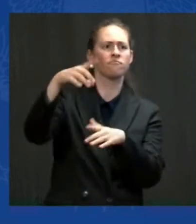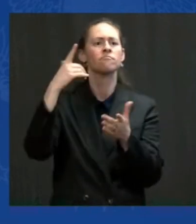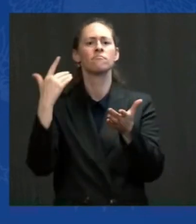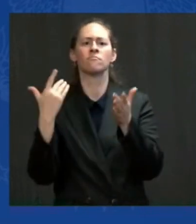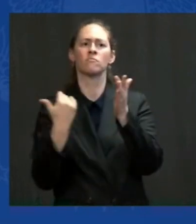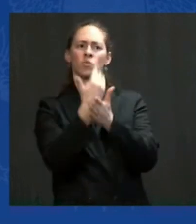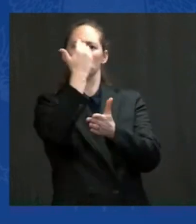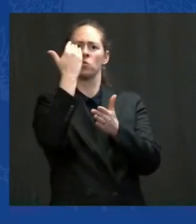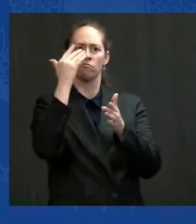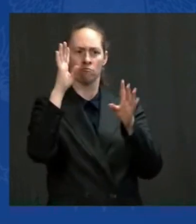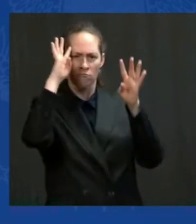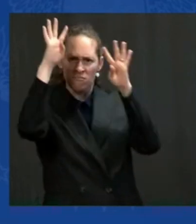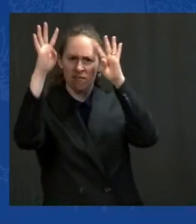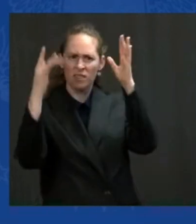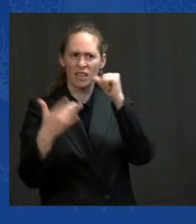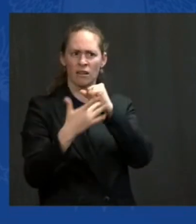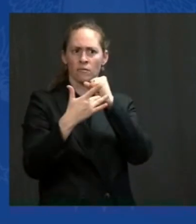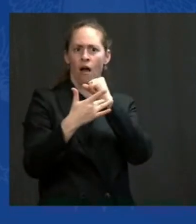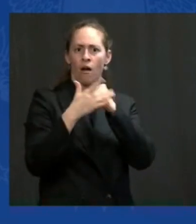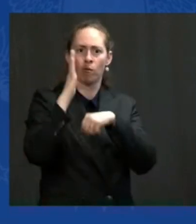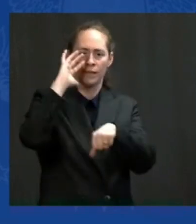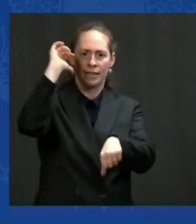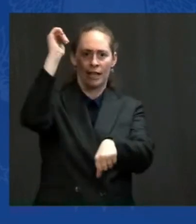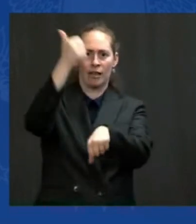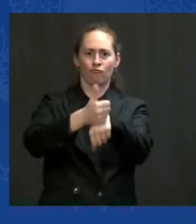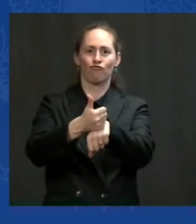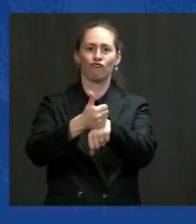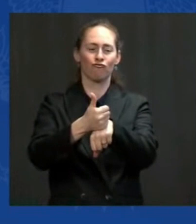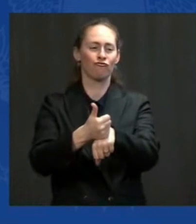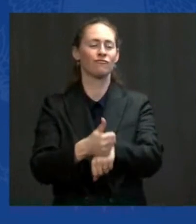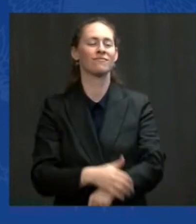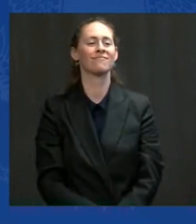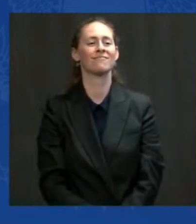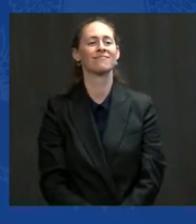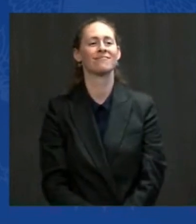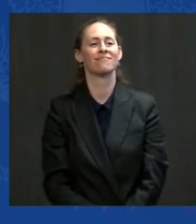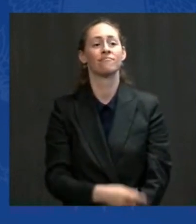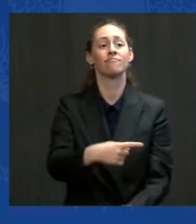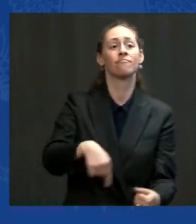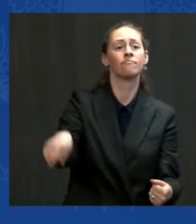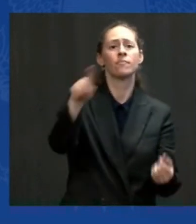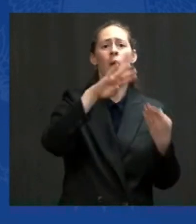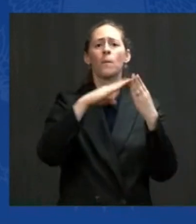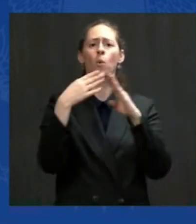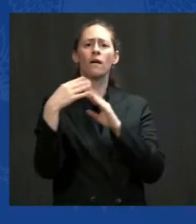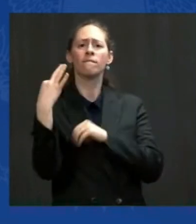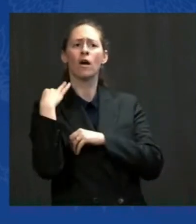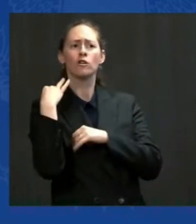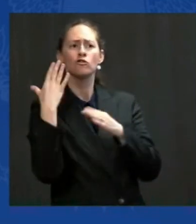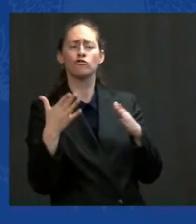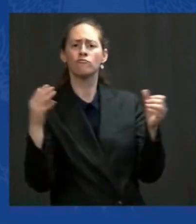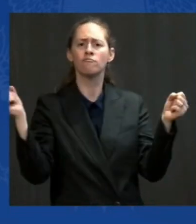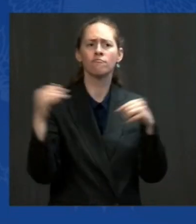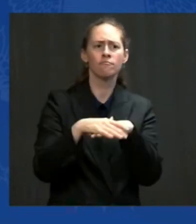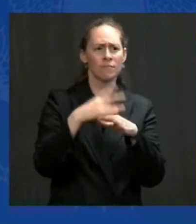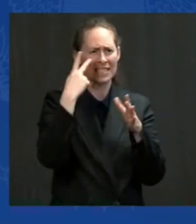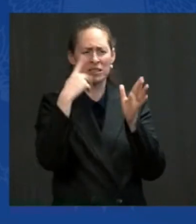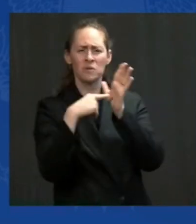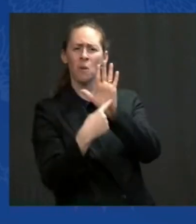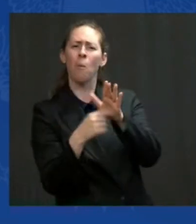these community volunteers, are providing exemplary leadership during uneven economic times.